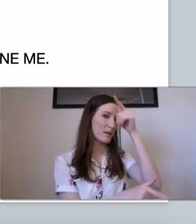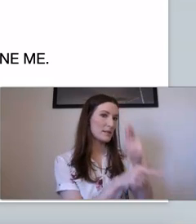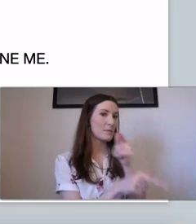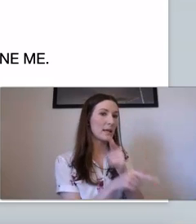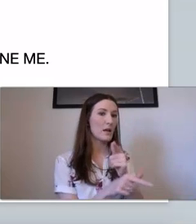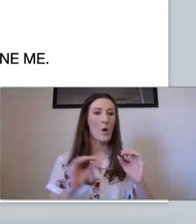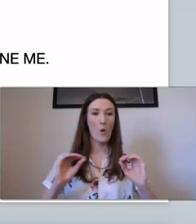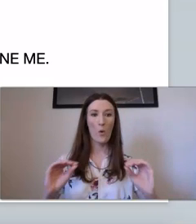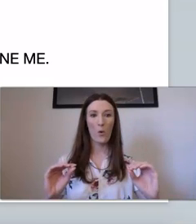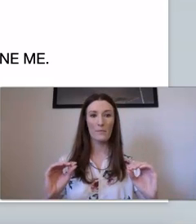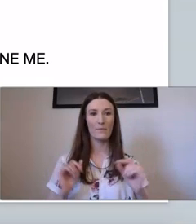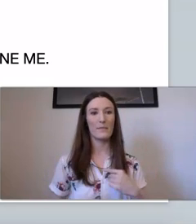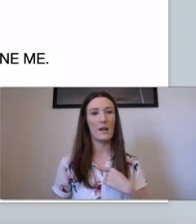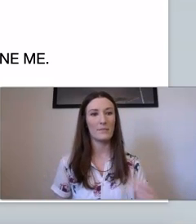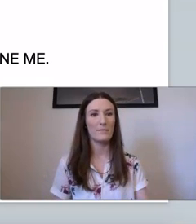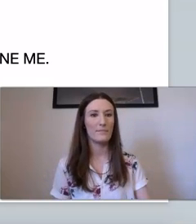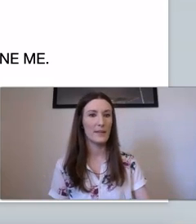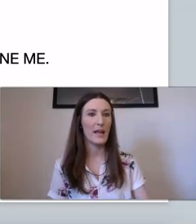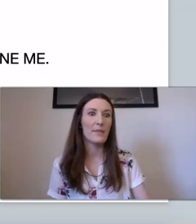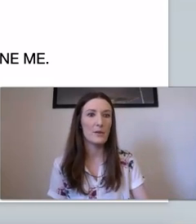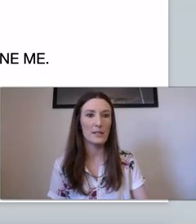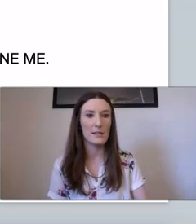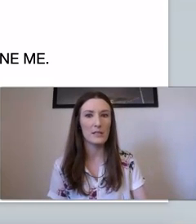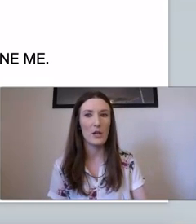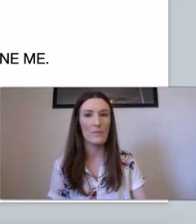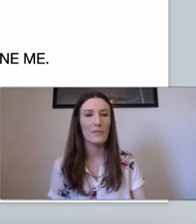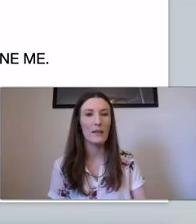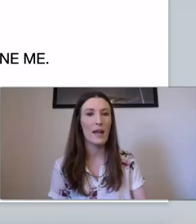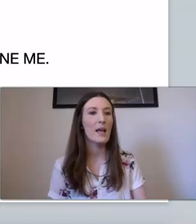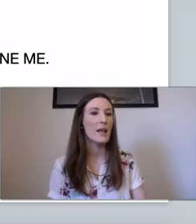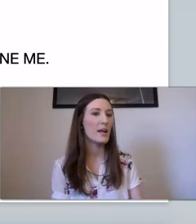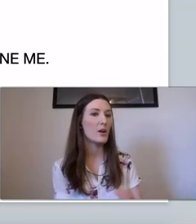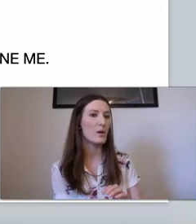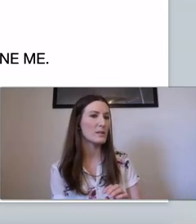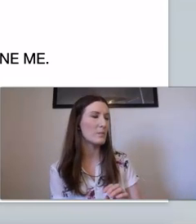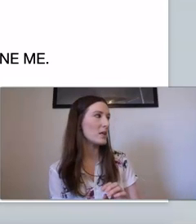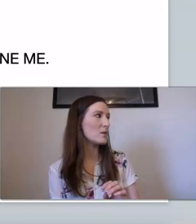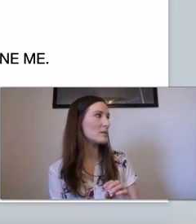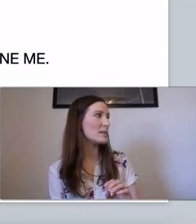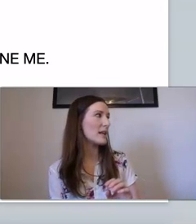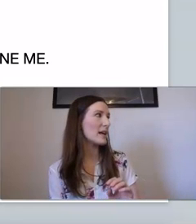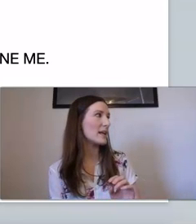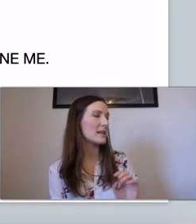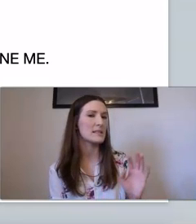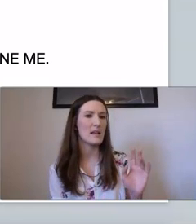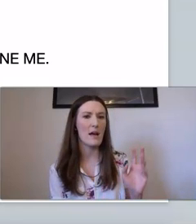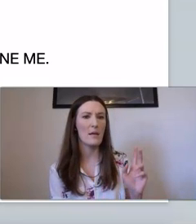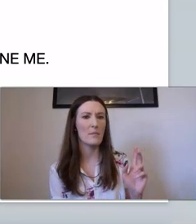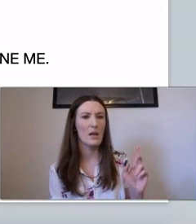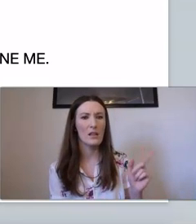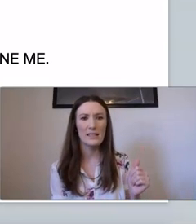have sibling? None. Okay, they don't exist to you. Okay, it could also be used